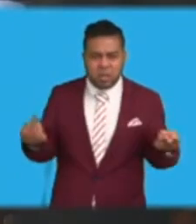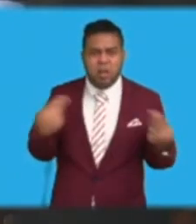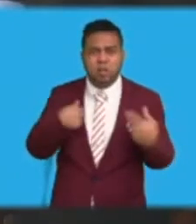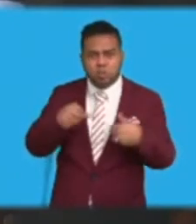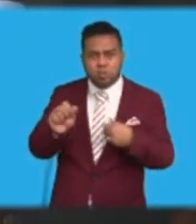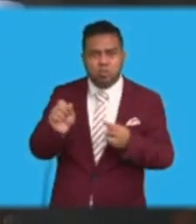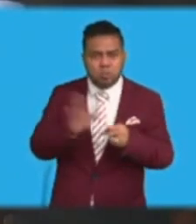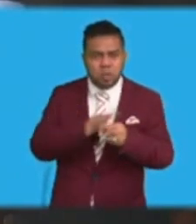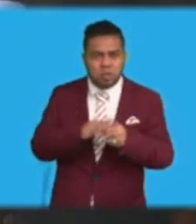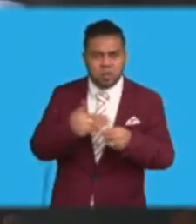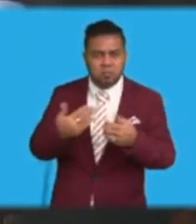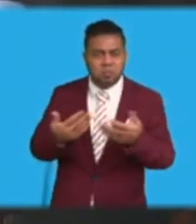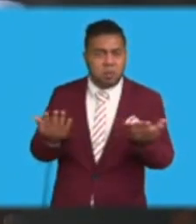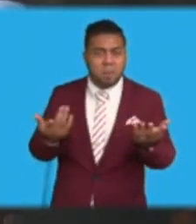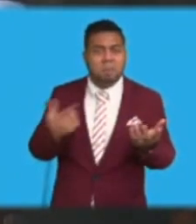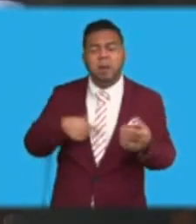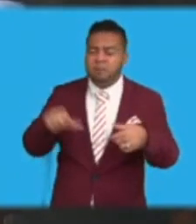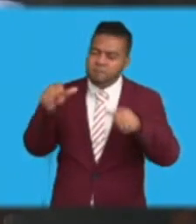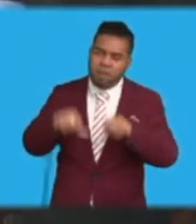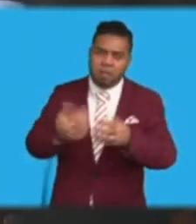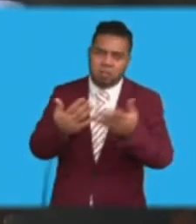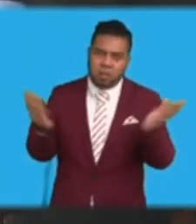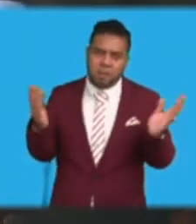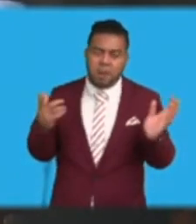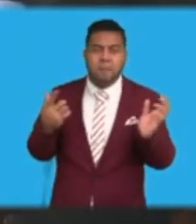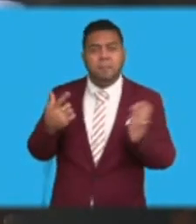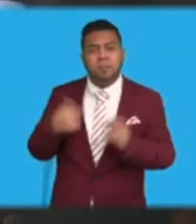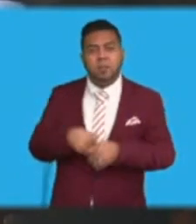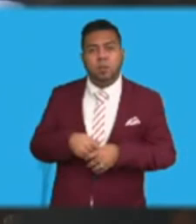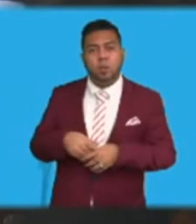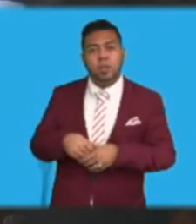Dam failed due to spillway design error.